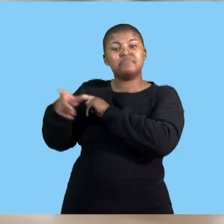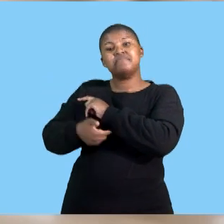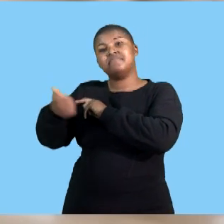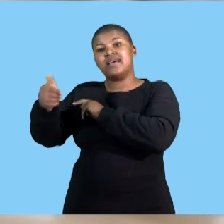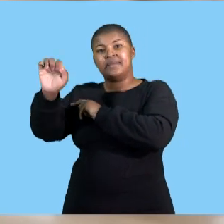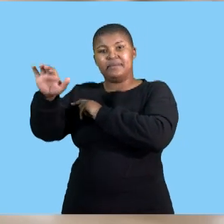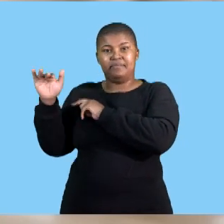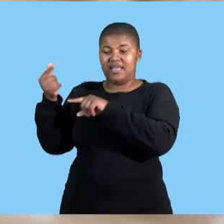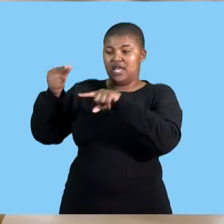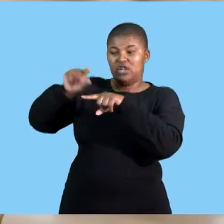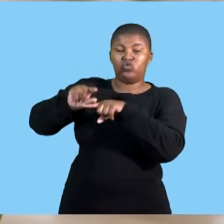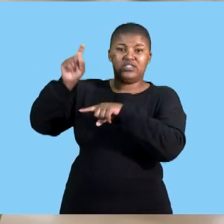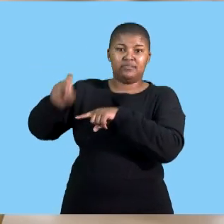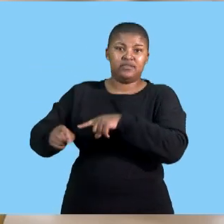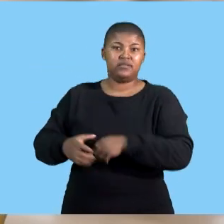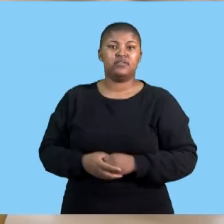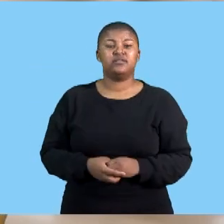bank with an interest, obviously.